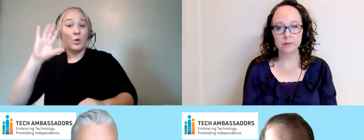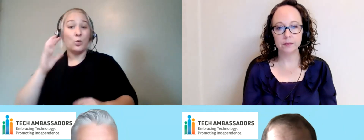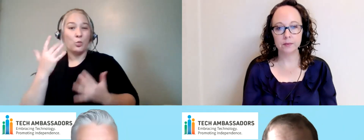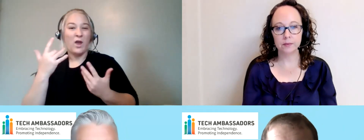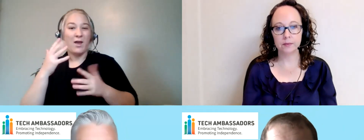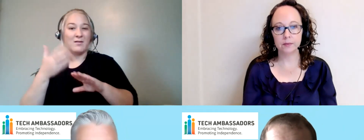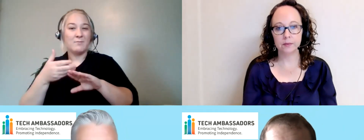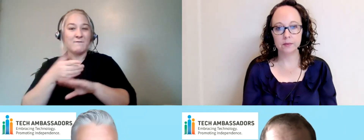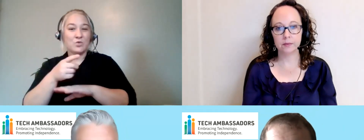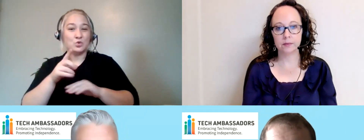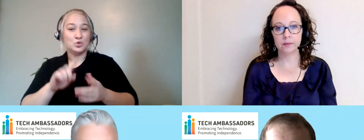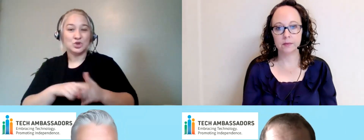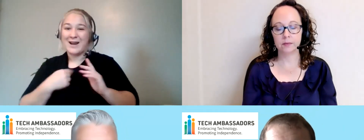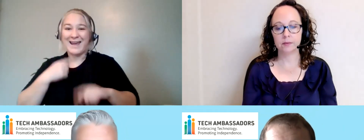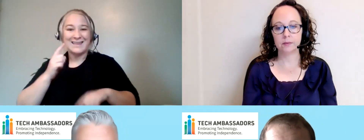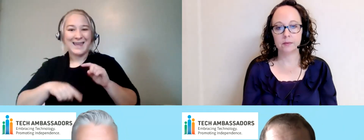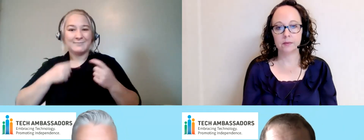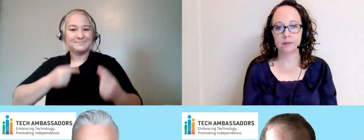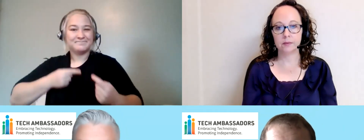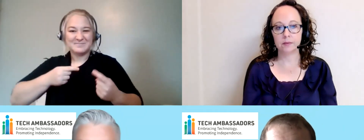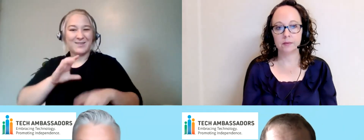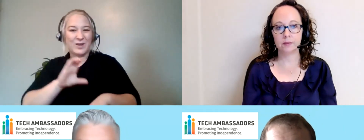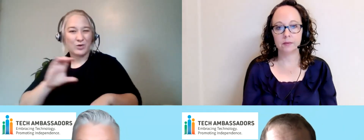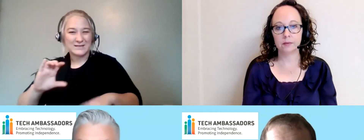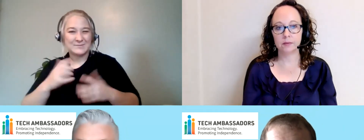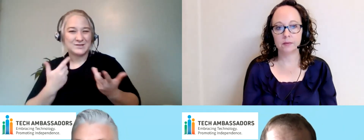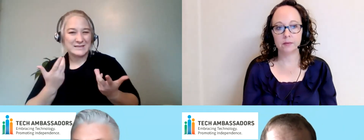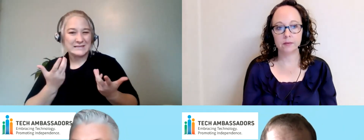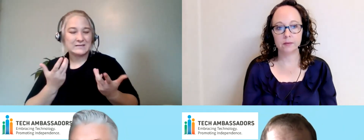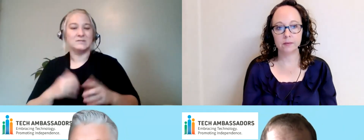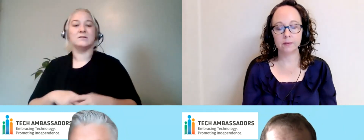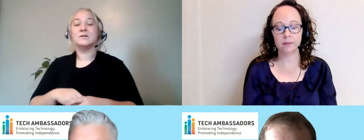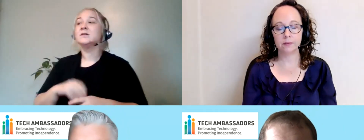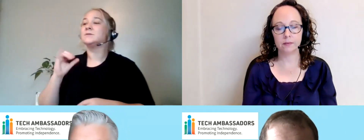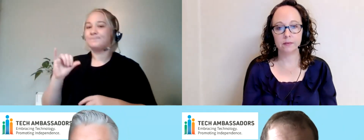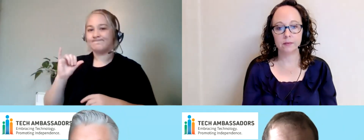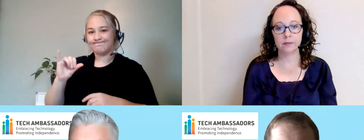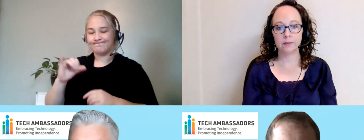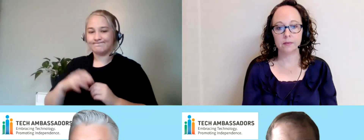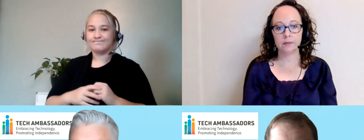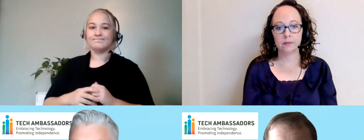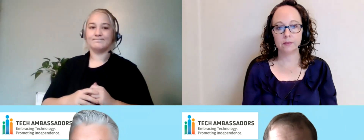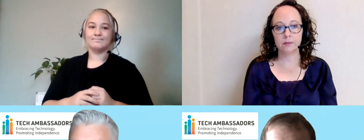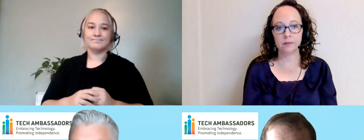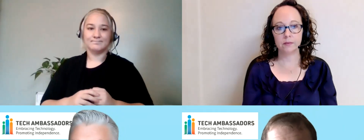cannot get closed captioning turned on. Okay.